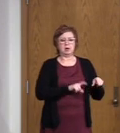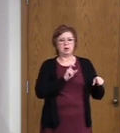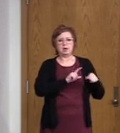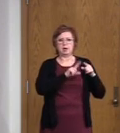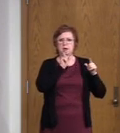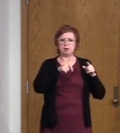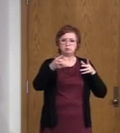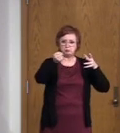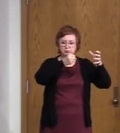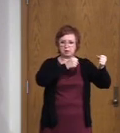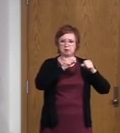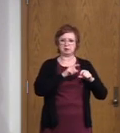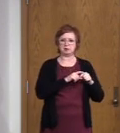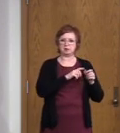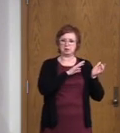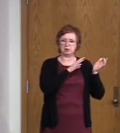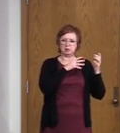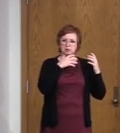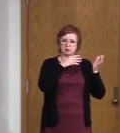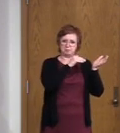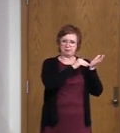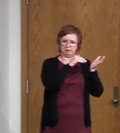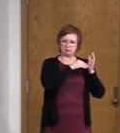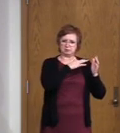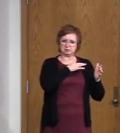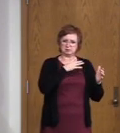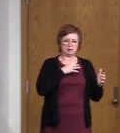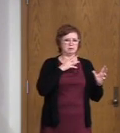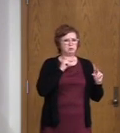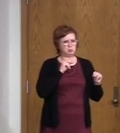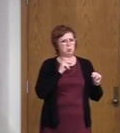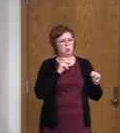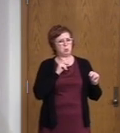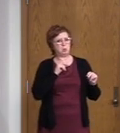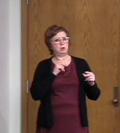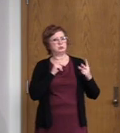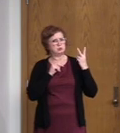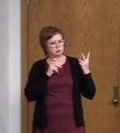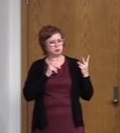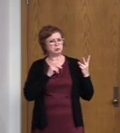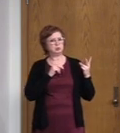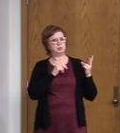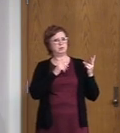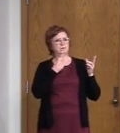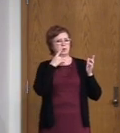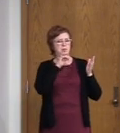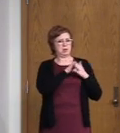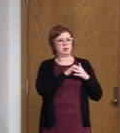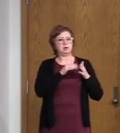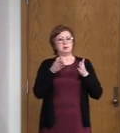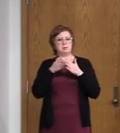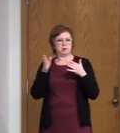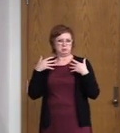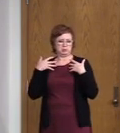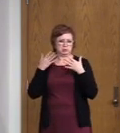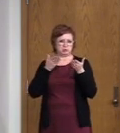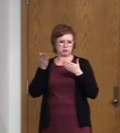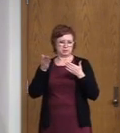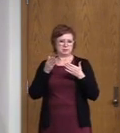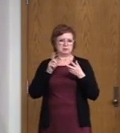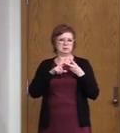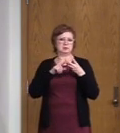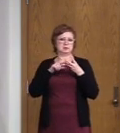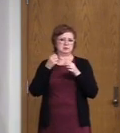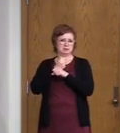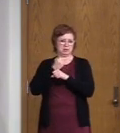6 different functions, only 2 that require a regulated health professional to be involved, and we use resources from the Public Service Commission. We've used resources from